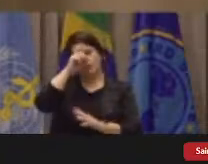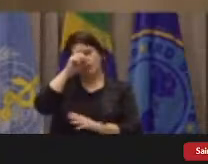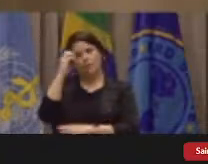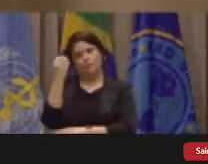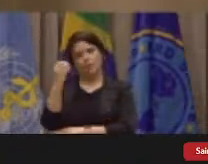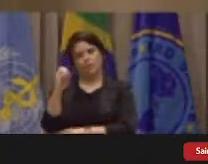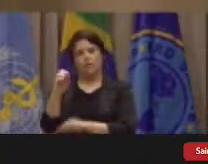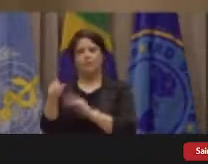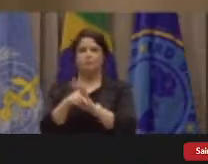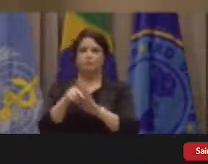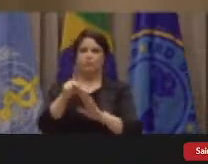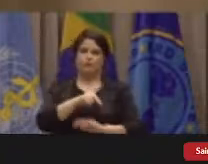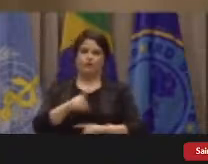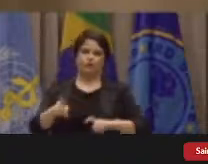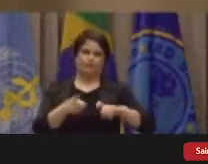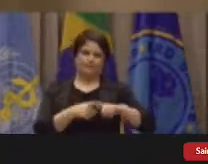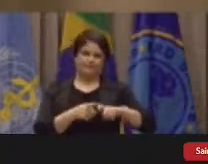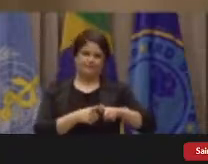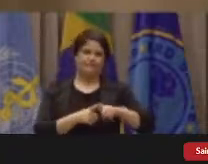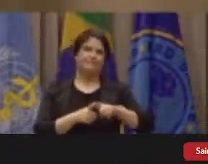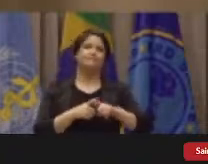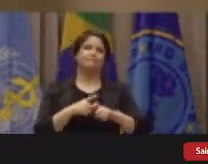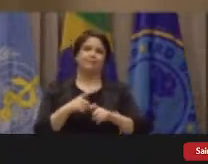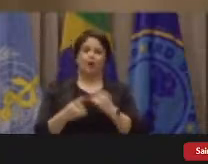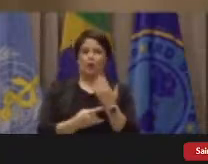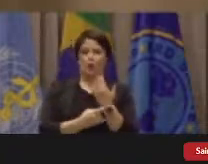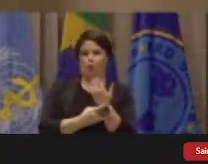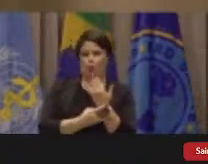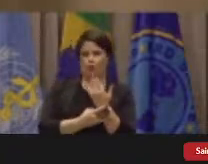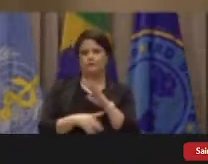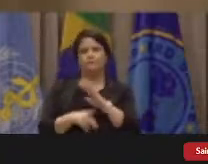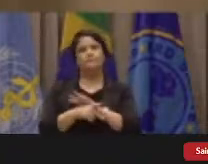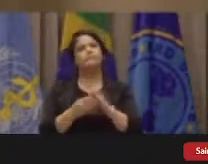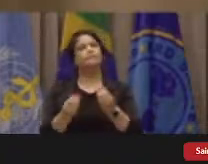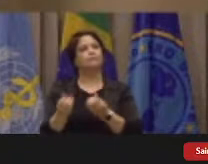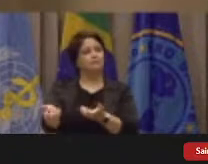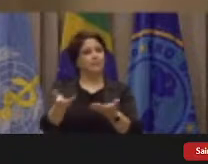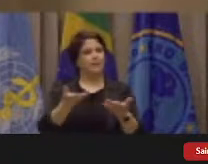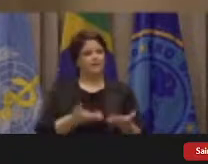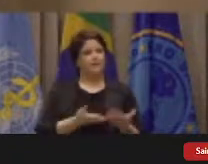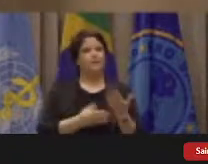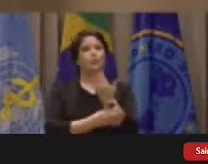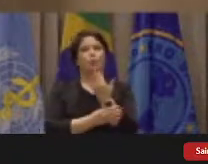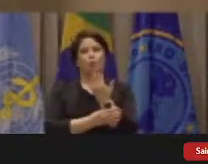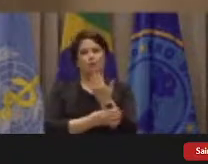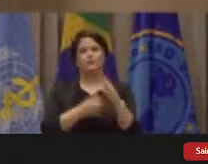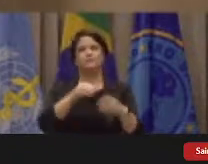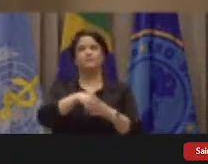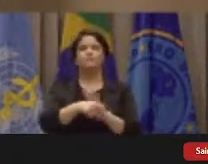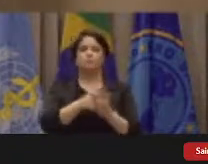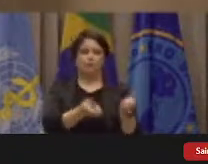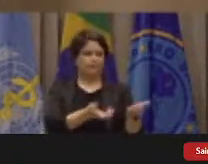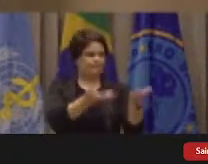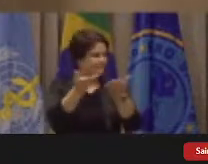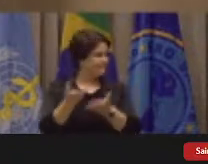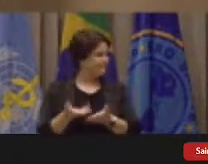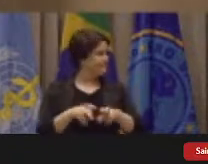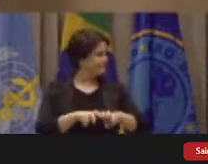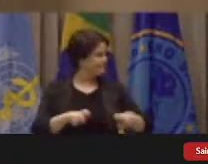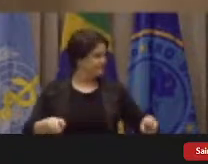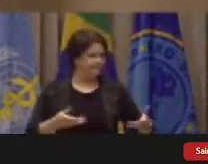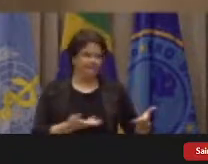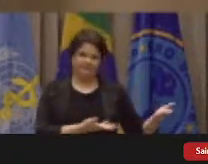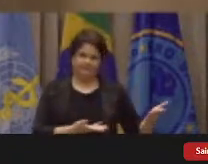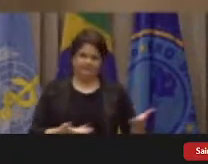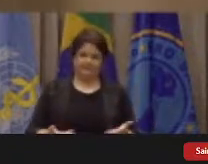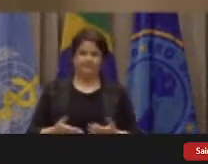Porto Alegre. He's a professor of medicine in the Federal University of Rio Grande do Sul. Please, professor, take your seat at our table,